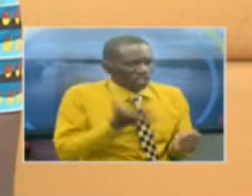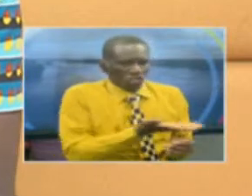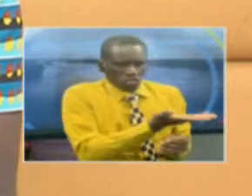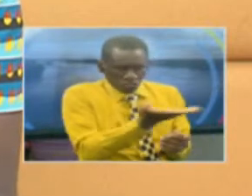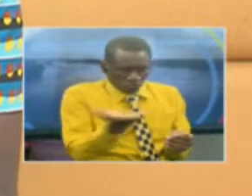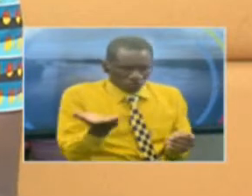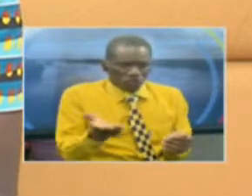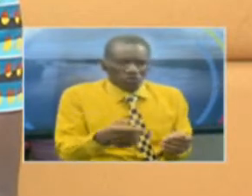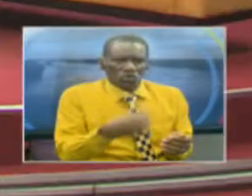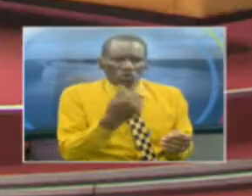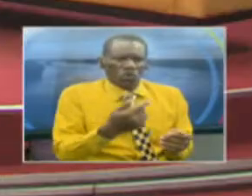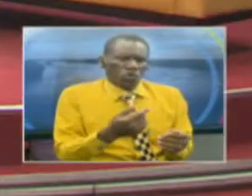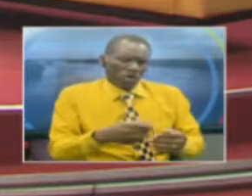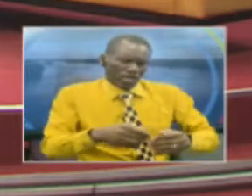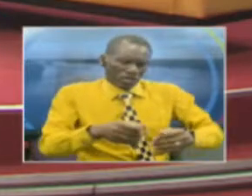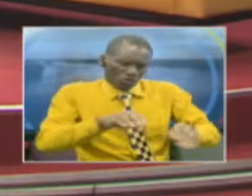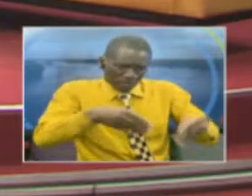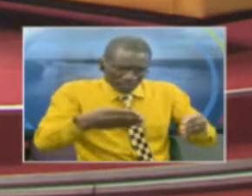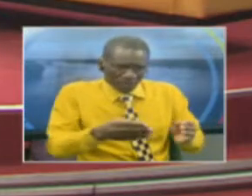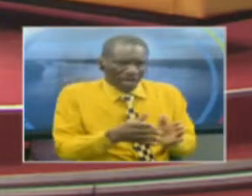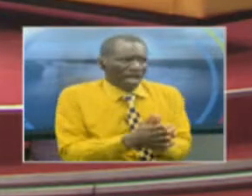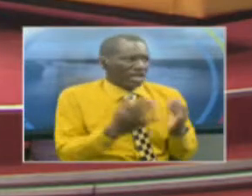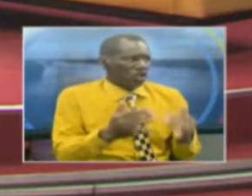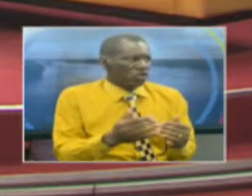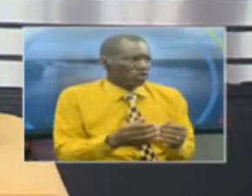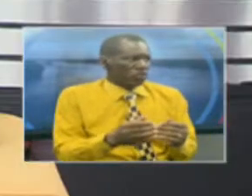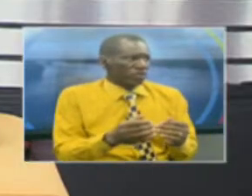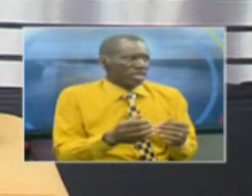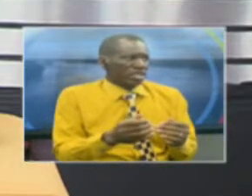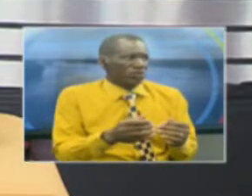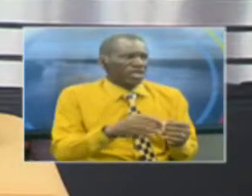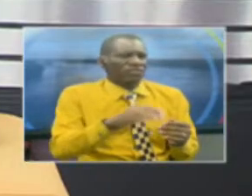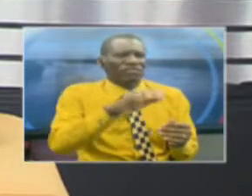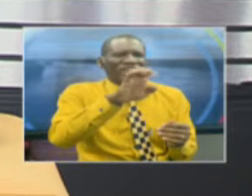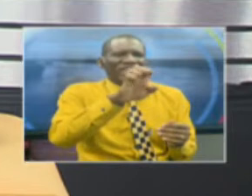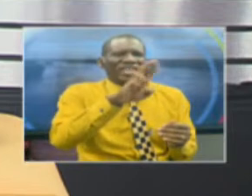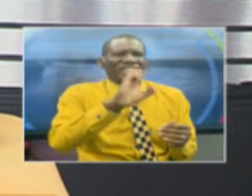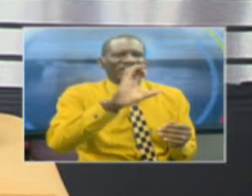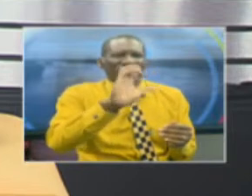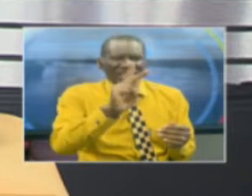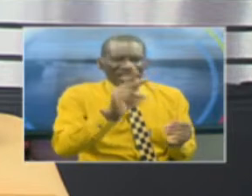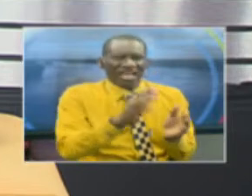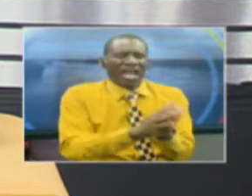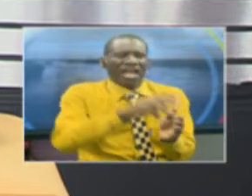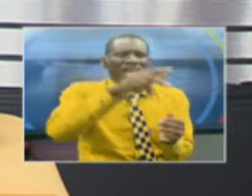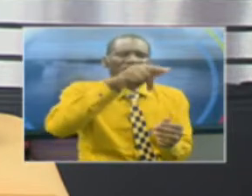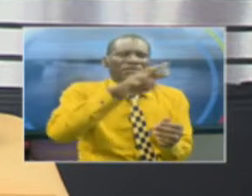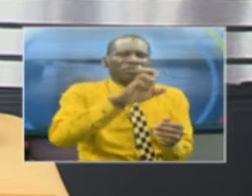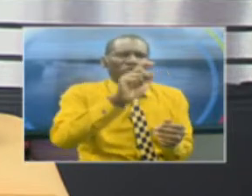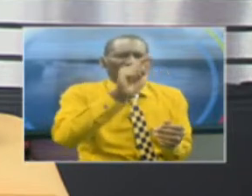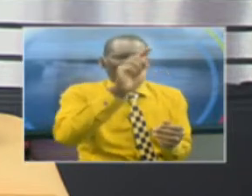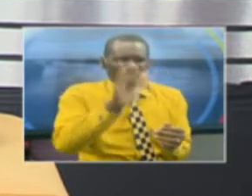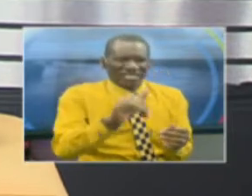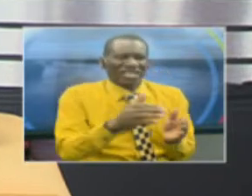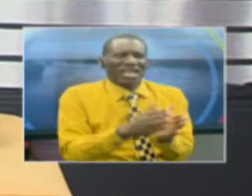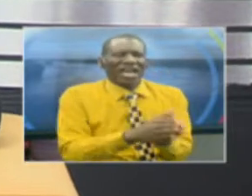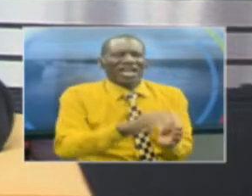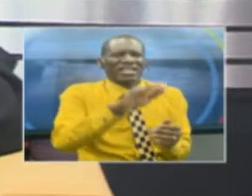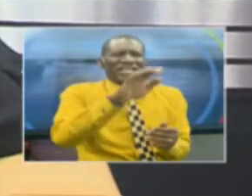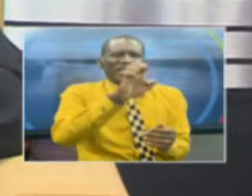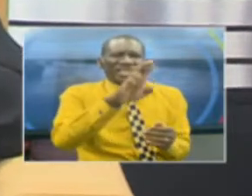in these shoes. Earlier on, I introduced you to Eric Ngondi and Purity Mukami, and Eric